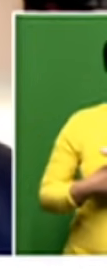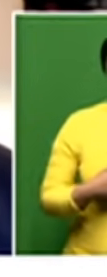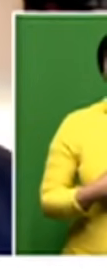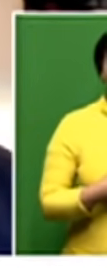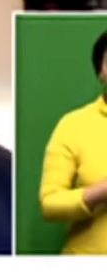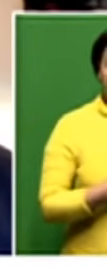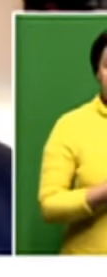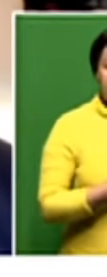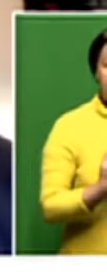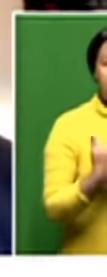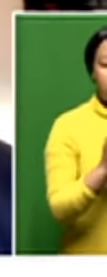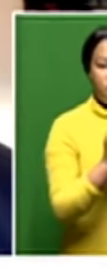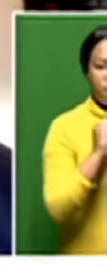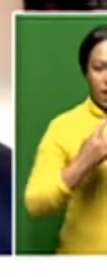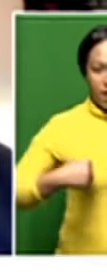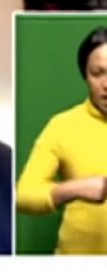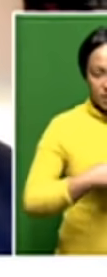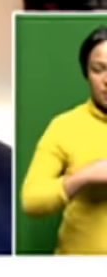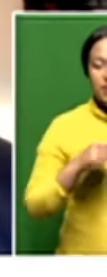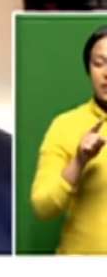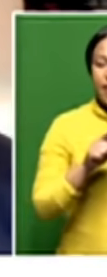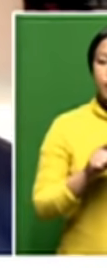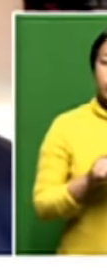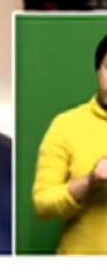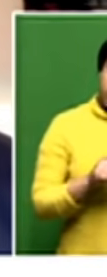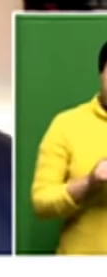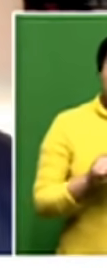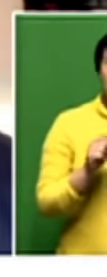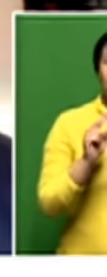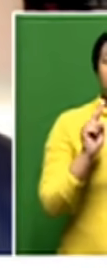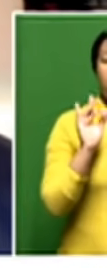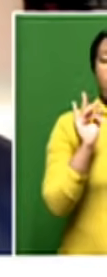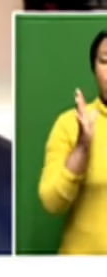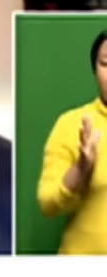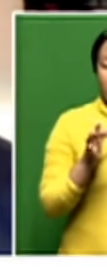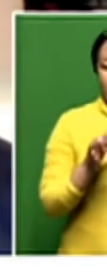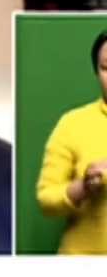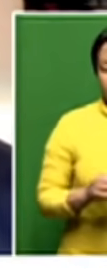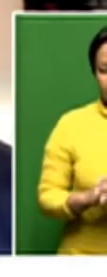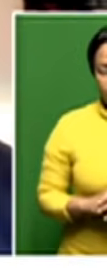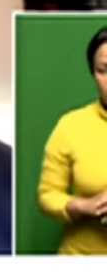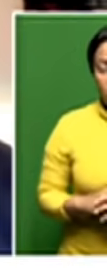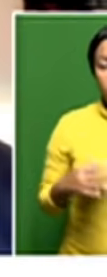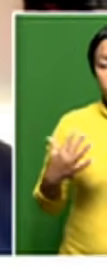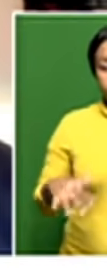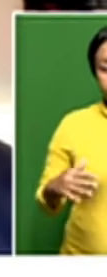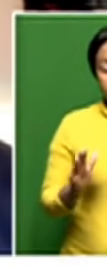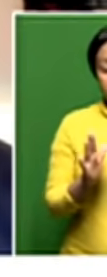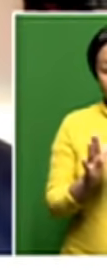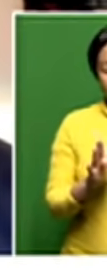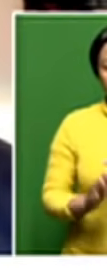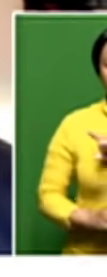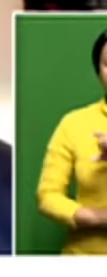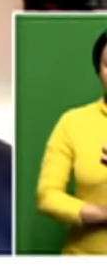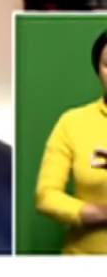morning, Leon. Thank you for inviting us to speak to you and to your viewers. So this is a very important issue because a lot of South Africans, of